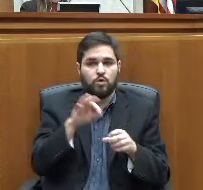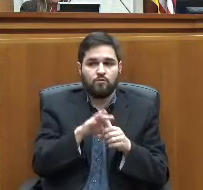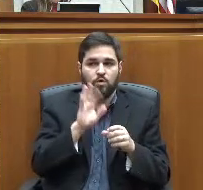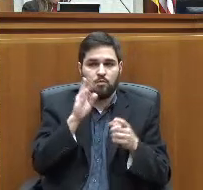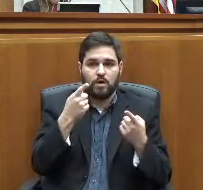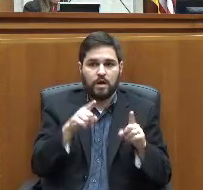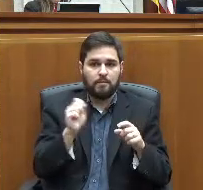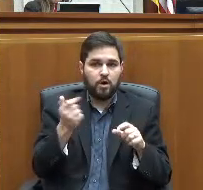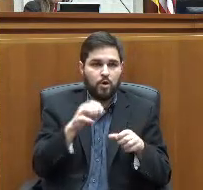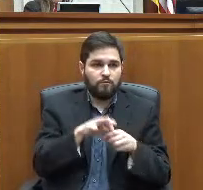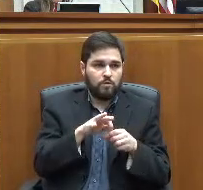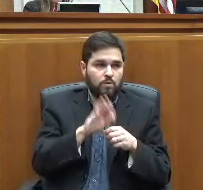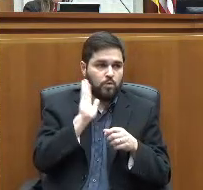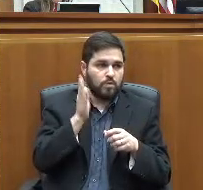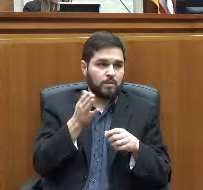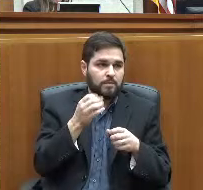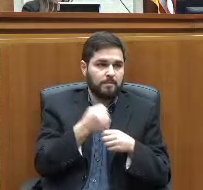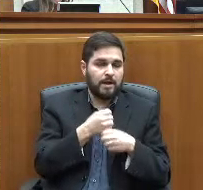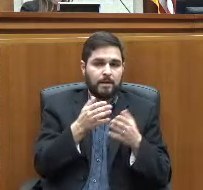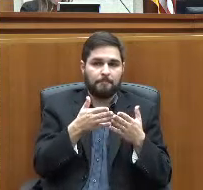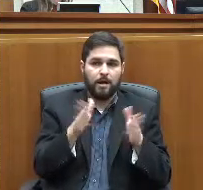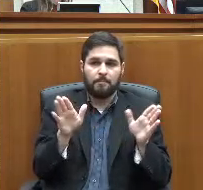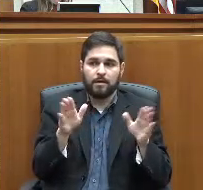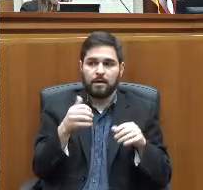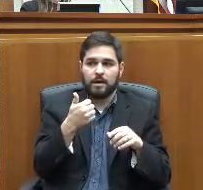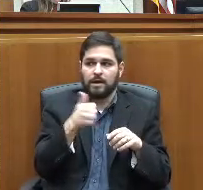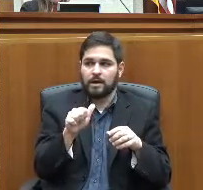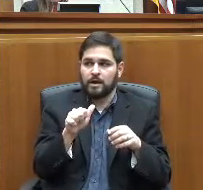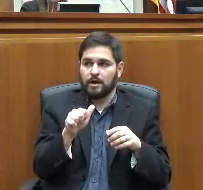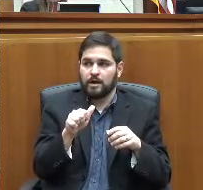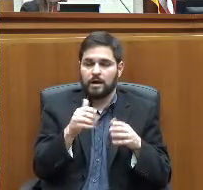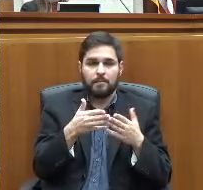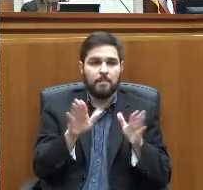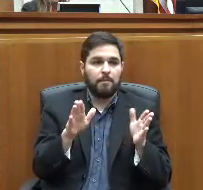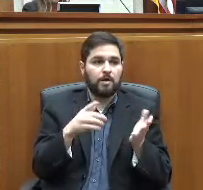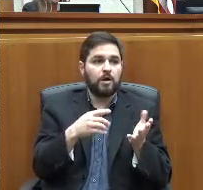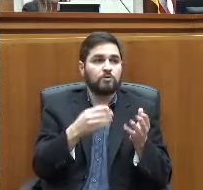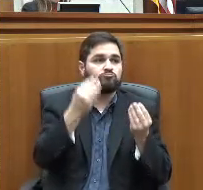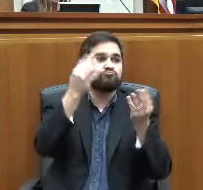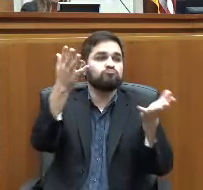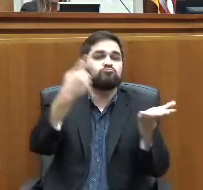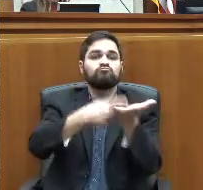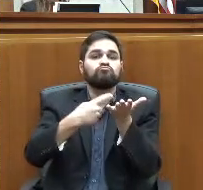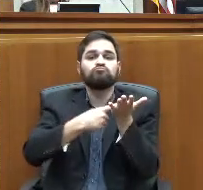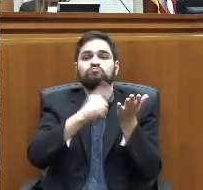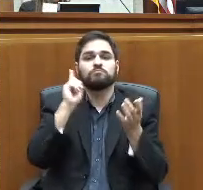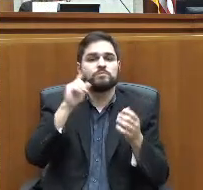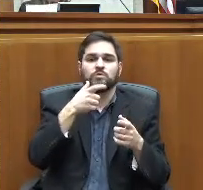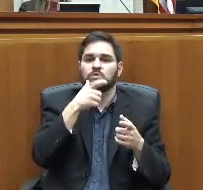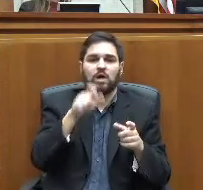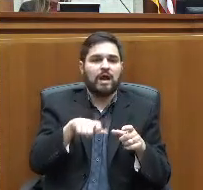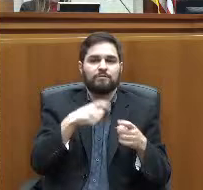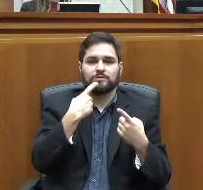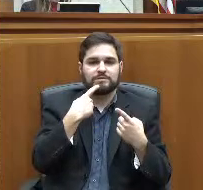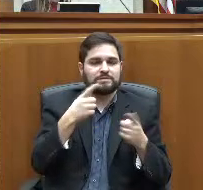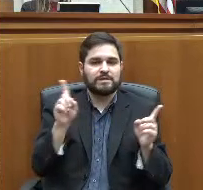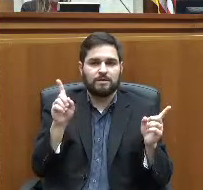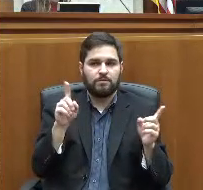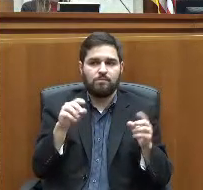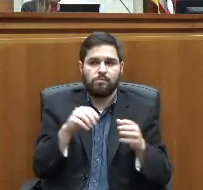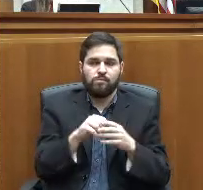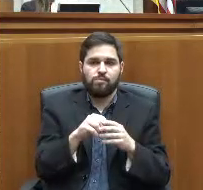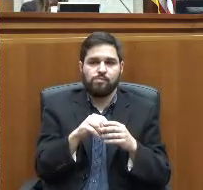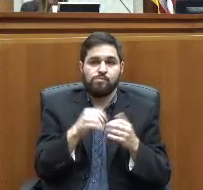executive session. All votes will be made in public. Additionally, public disclosure is not required of matters discussed in a properly held executive